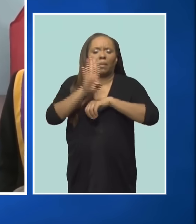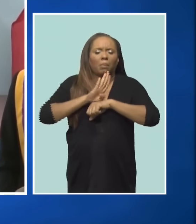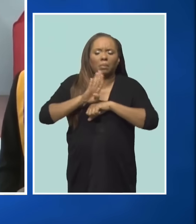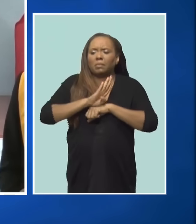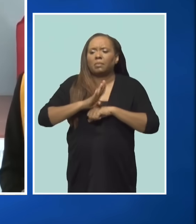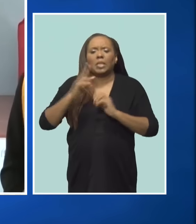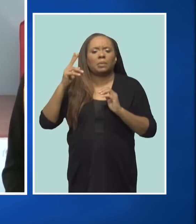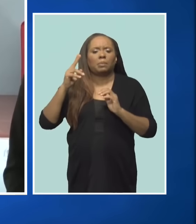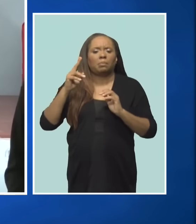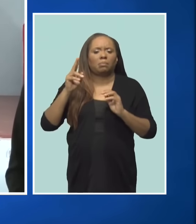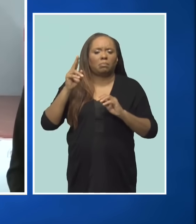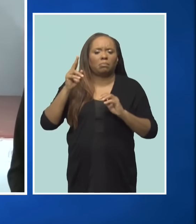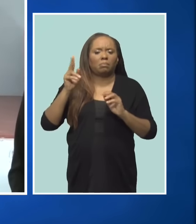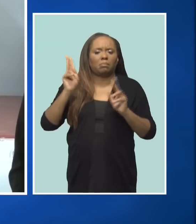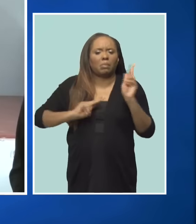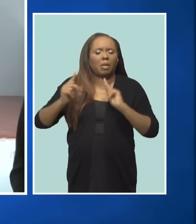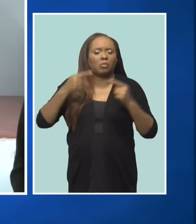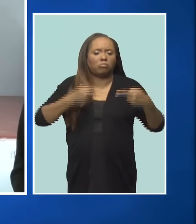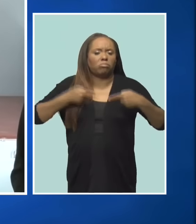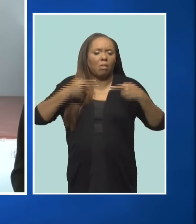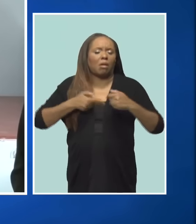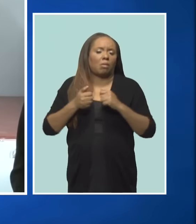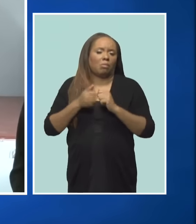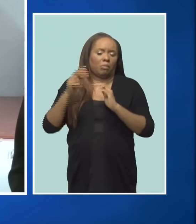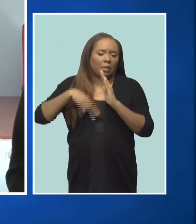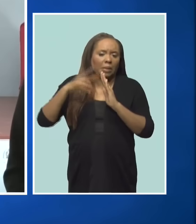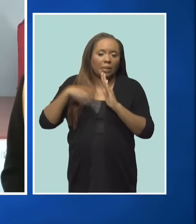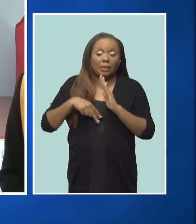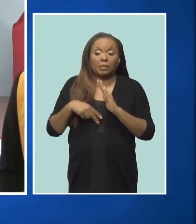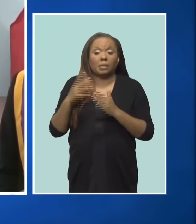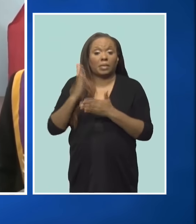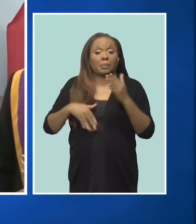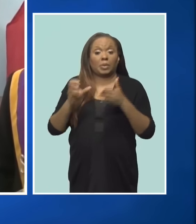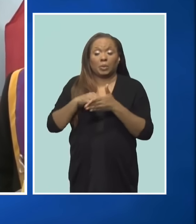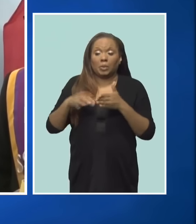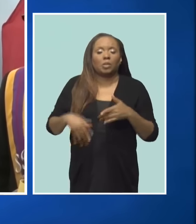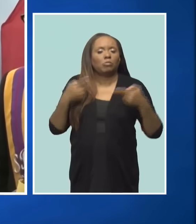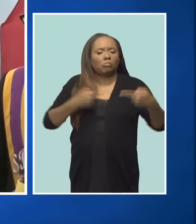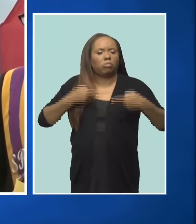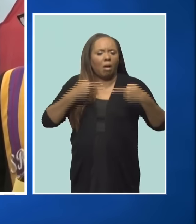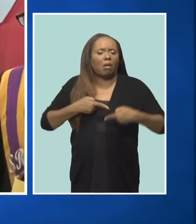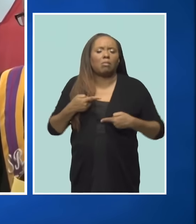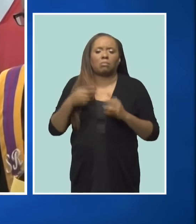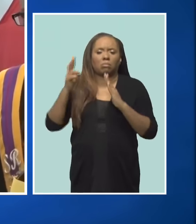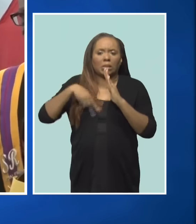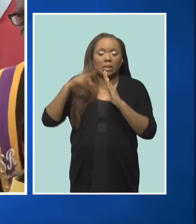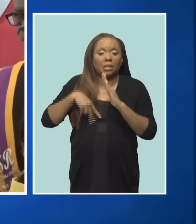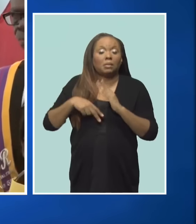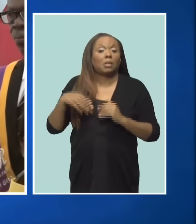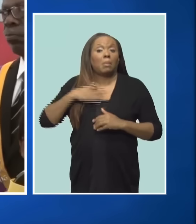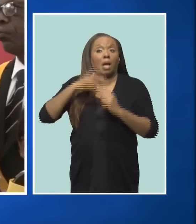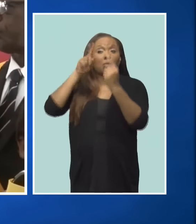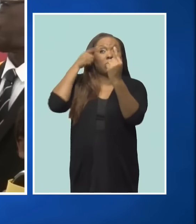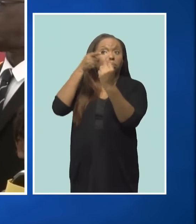here at Bay Primary we have some challenges with the reading as well. So one of my objectives is to get the children